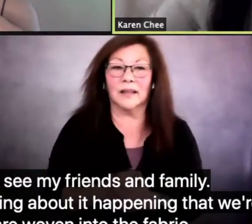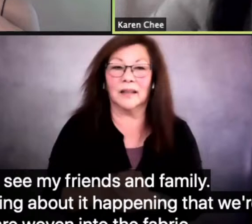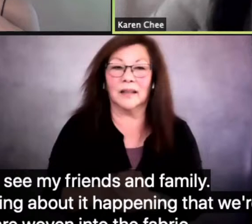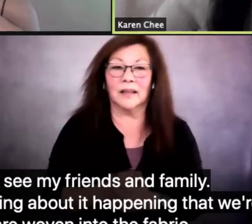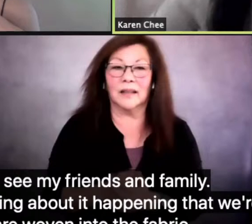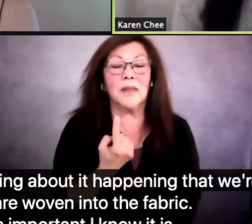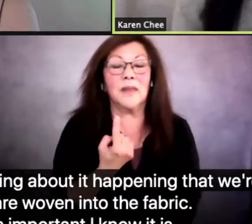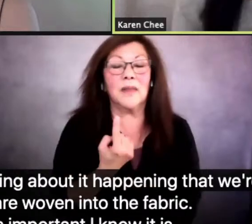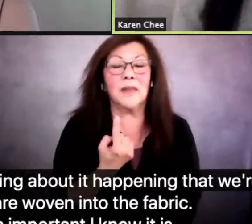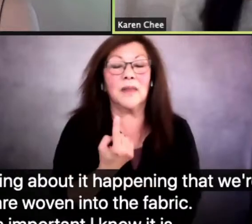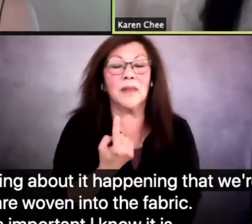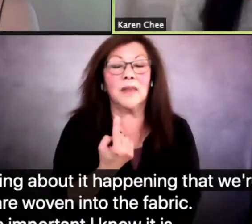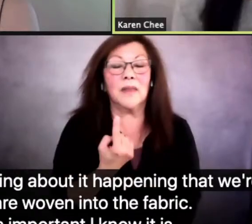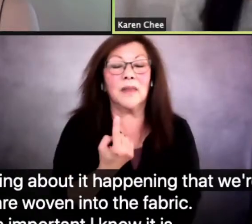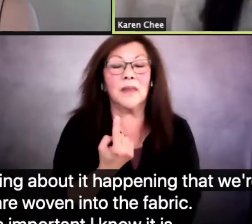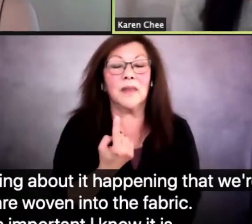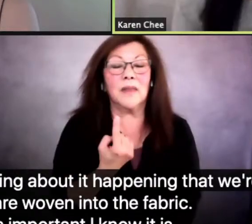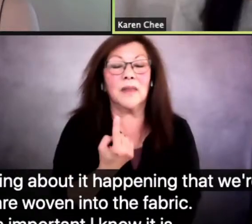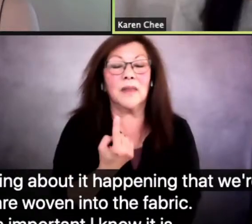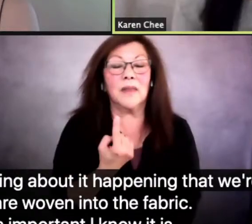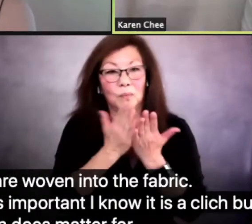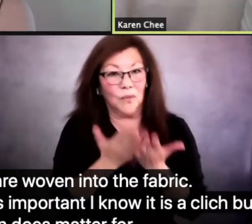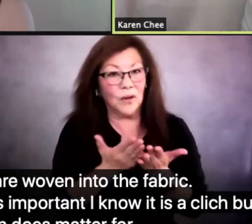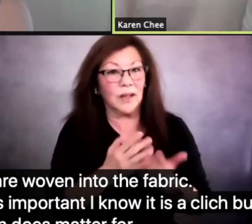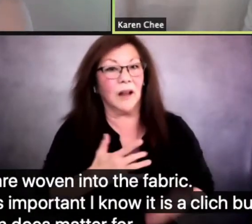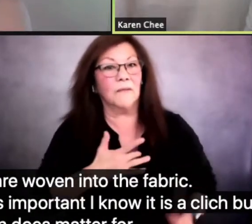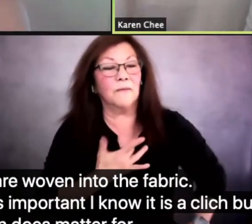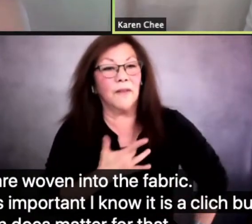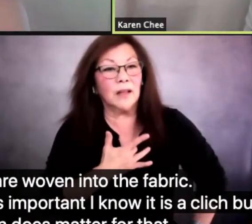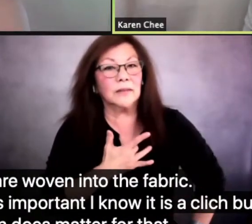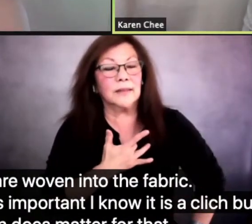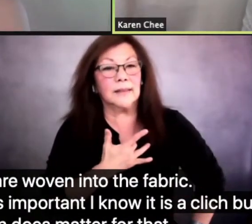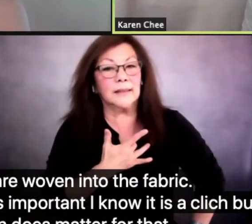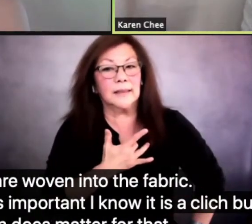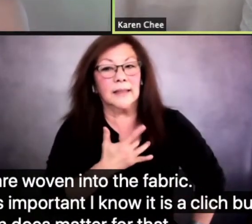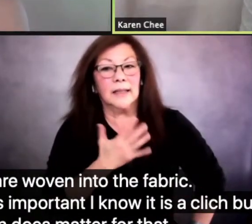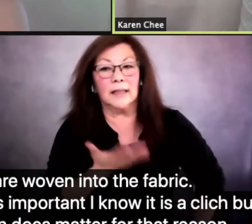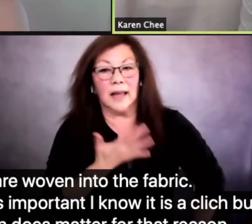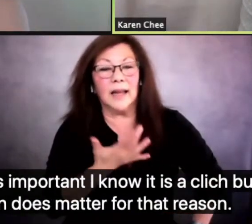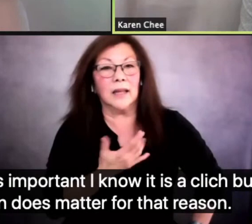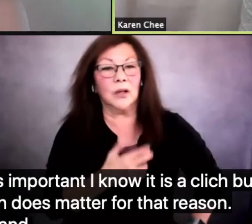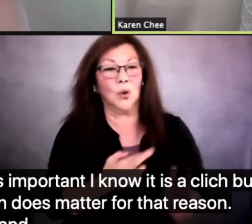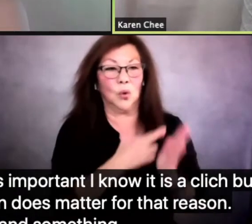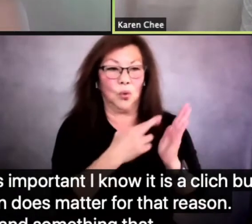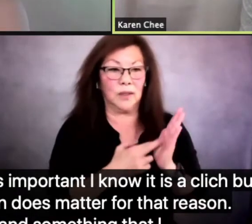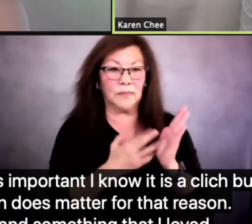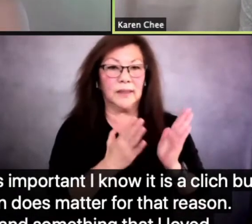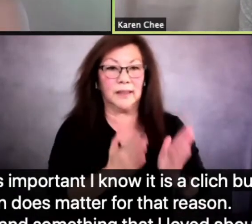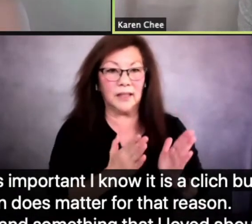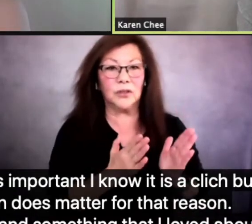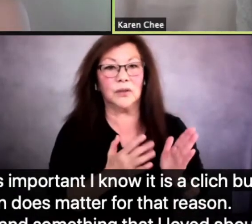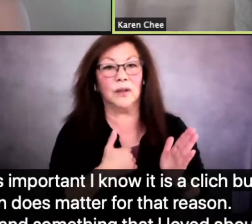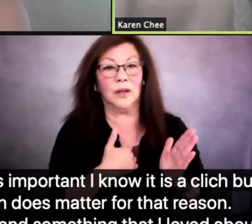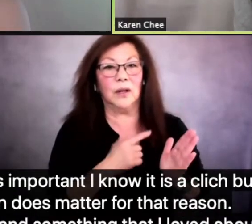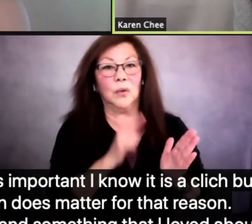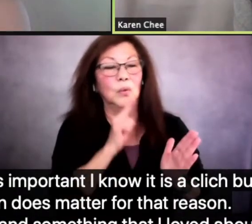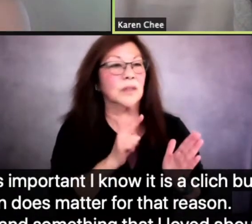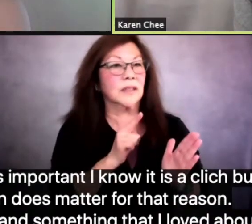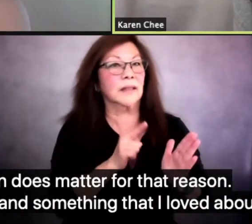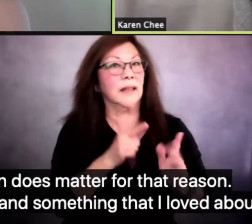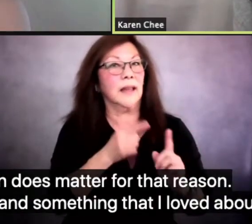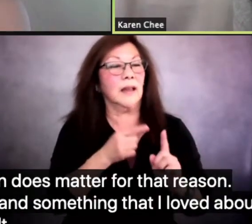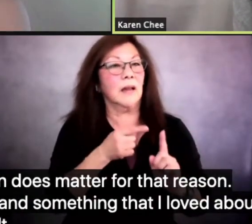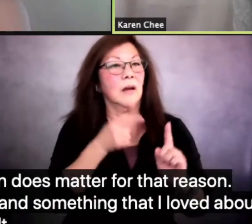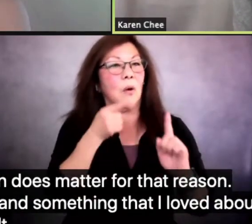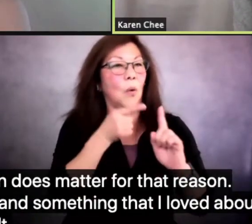I loved about your book too was that it felt like representation where representation wasn't the end goal of the book.